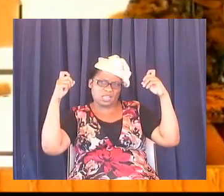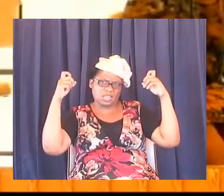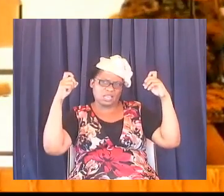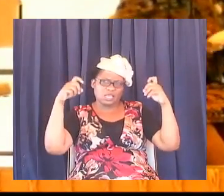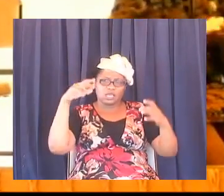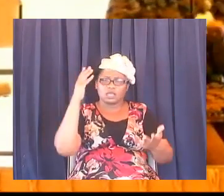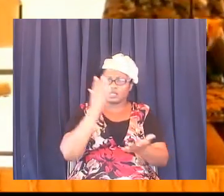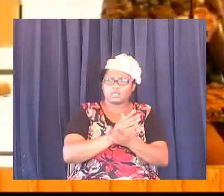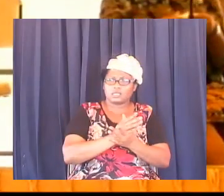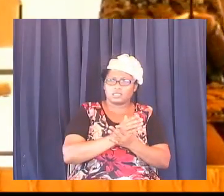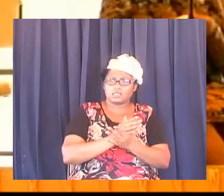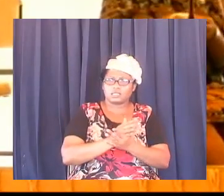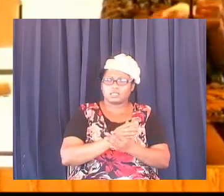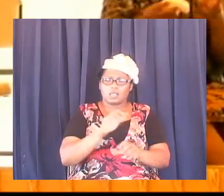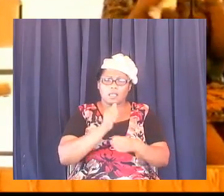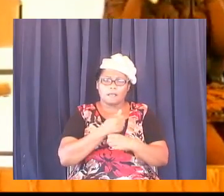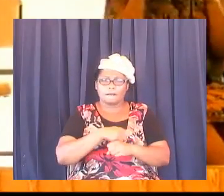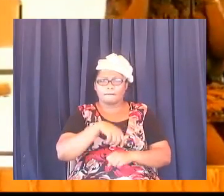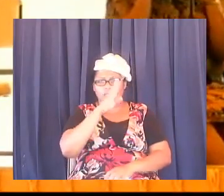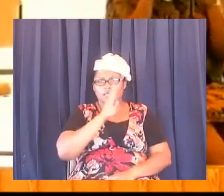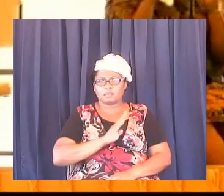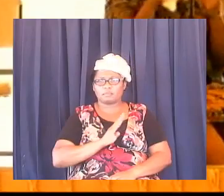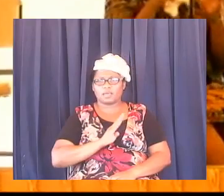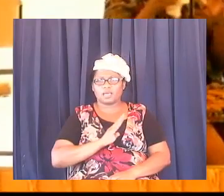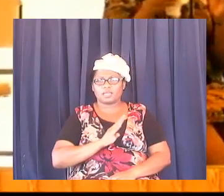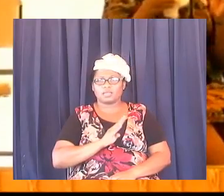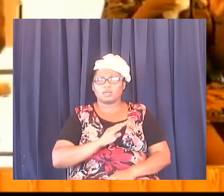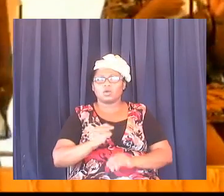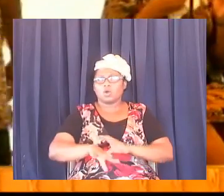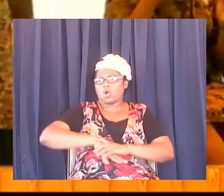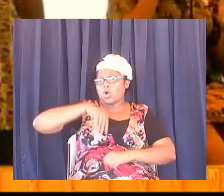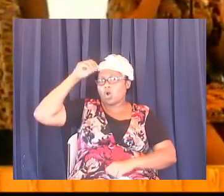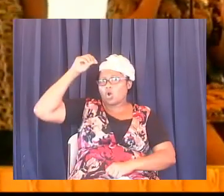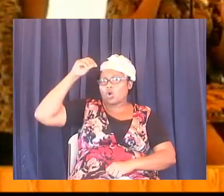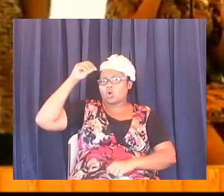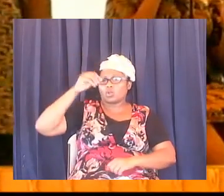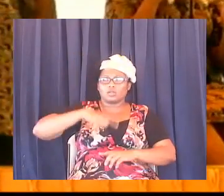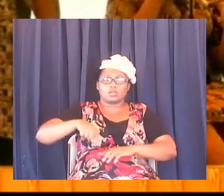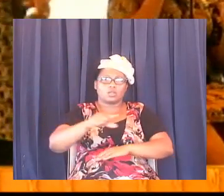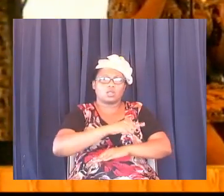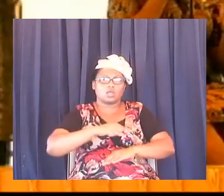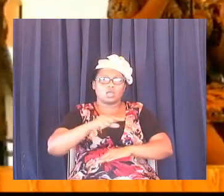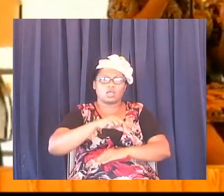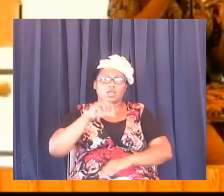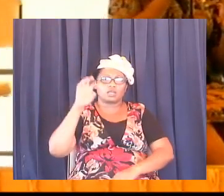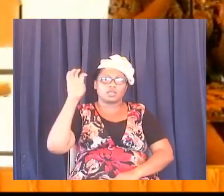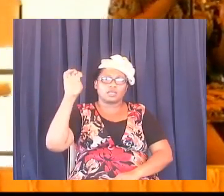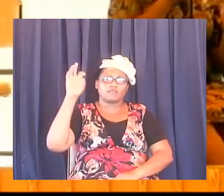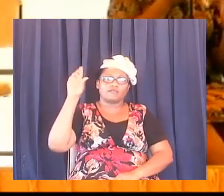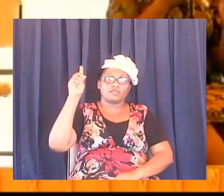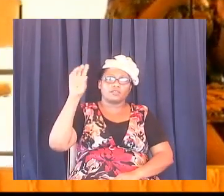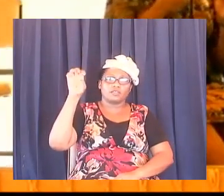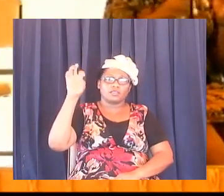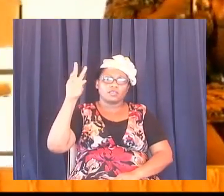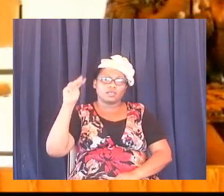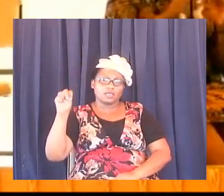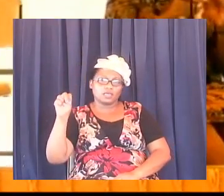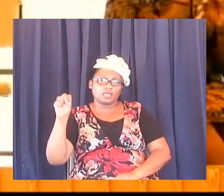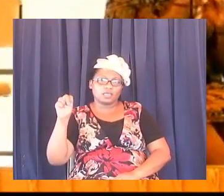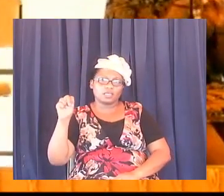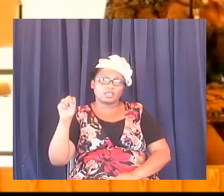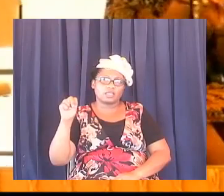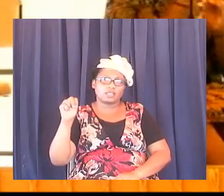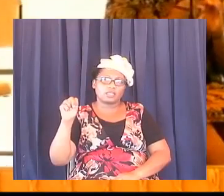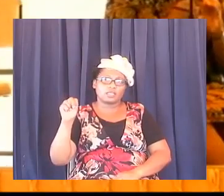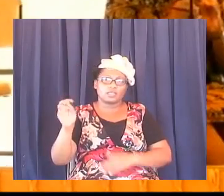to come out of the Garden of Eden. But it was a perfect plan of God. Because even though man left